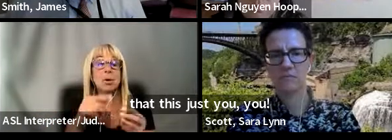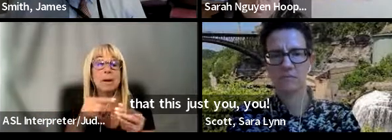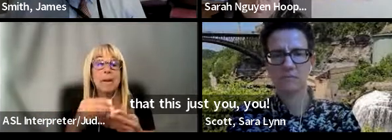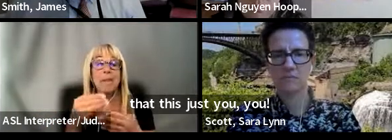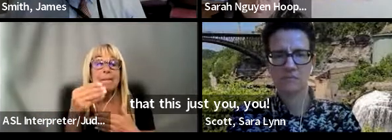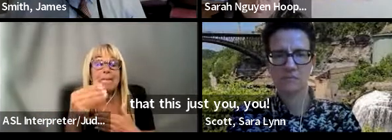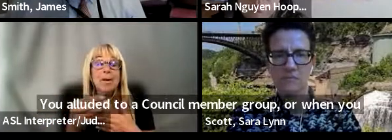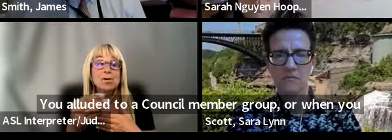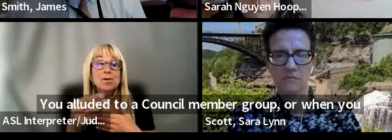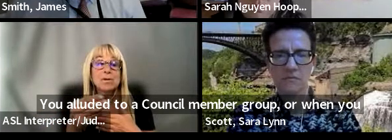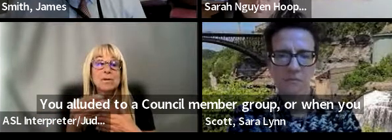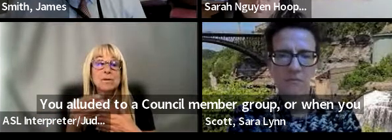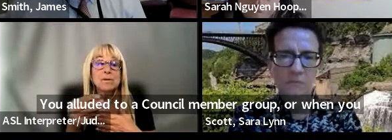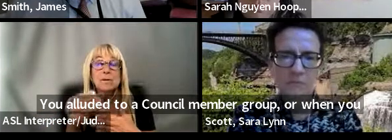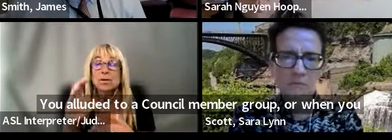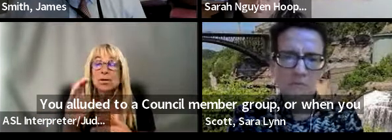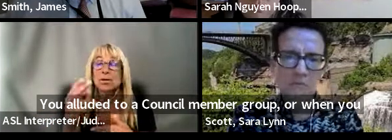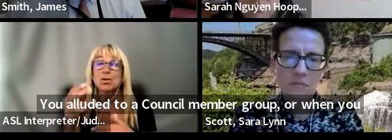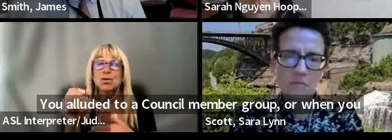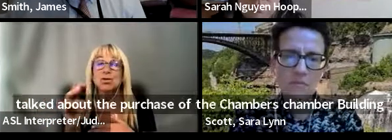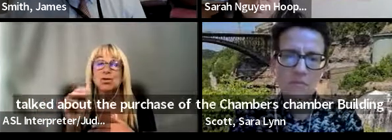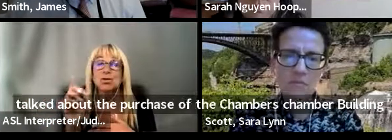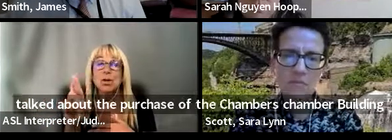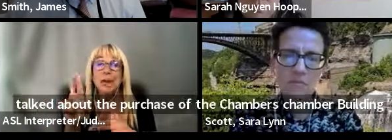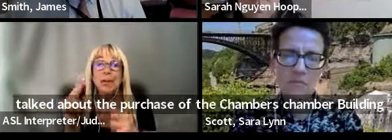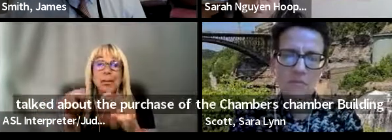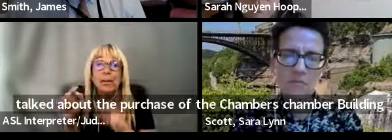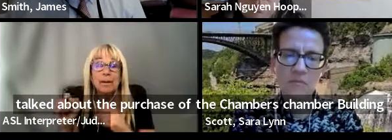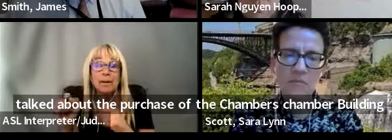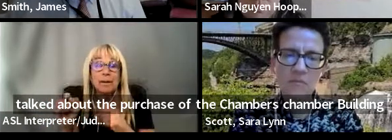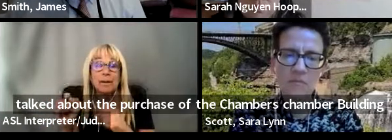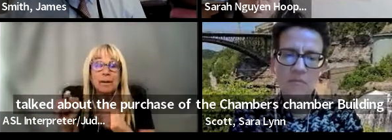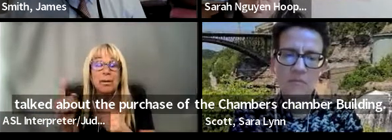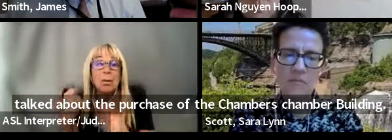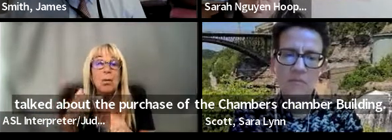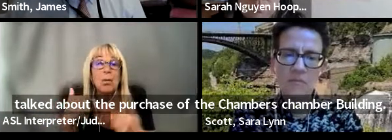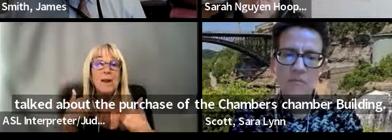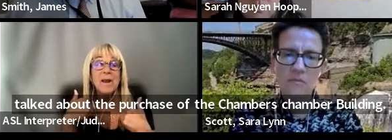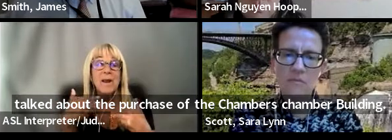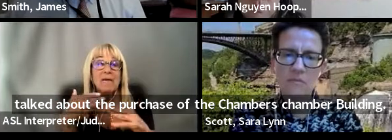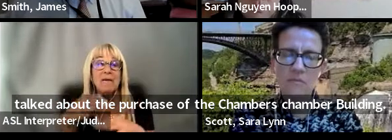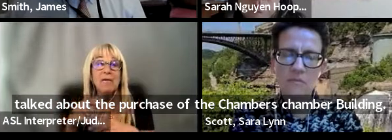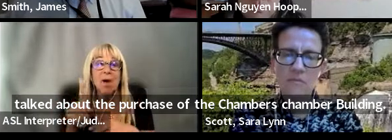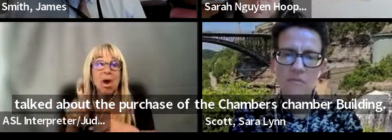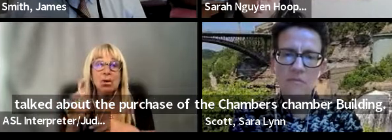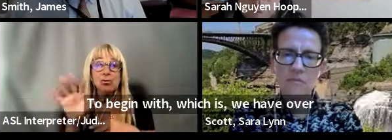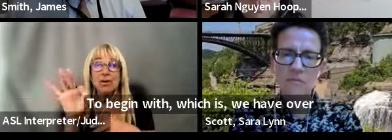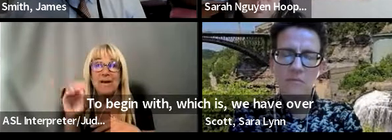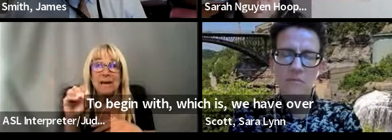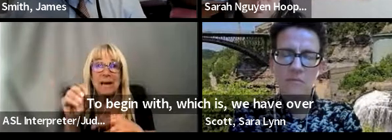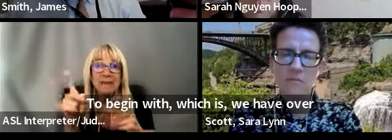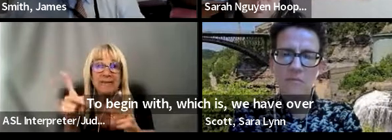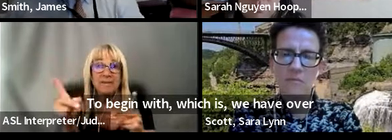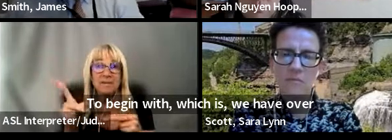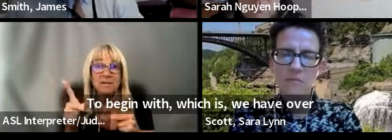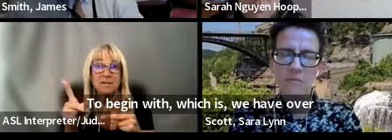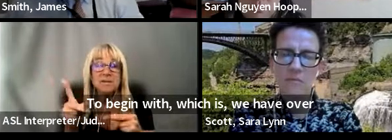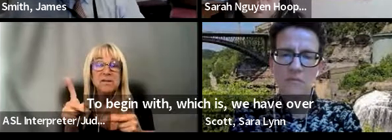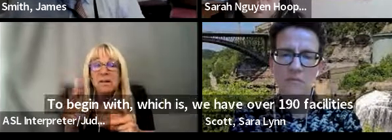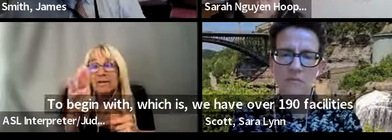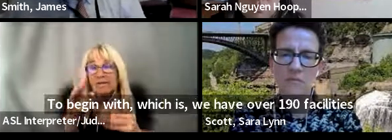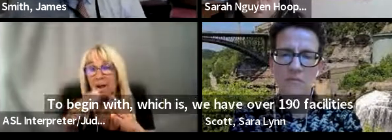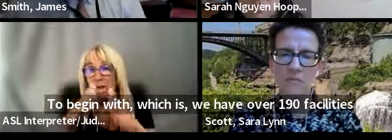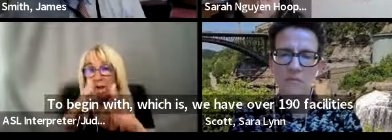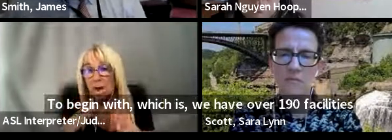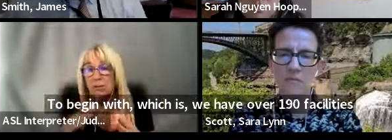of the chamber building to begin with, which is we have over 190 facilities right now, and that includes firehouses,